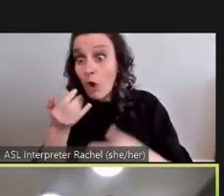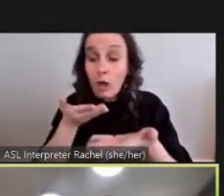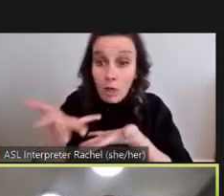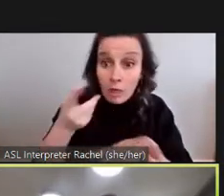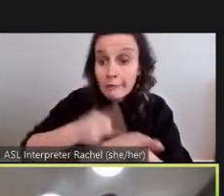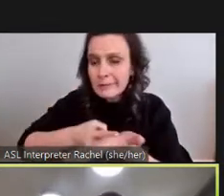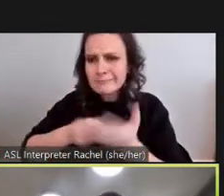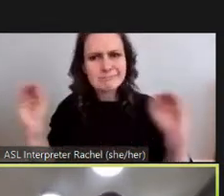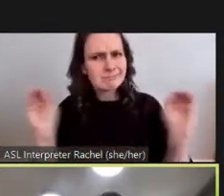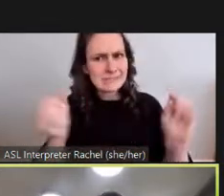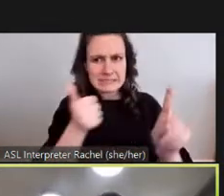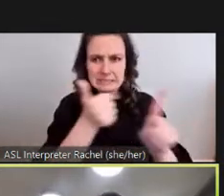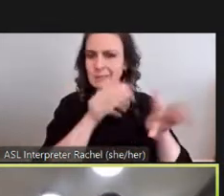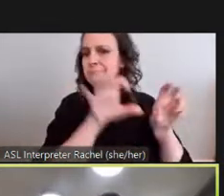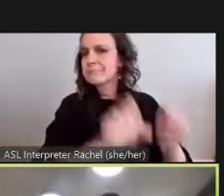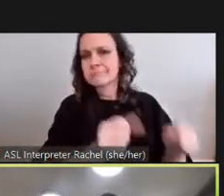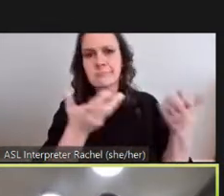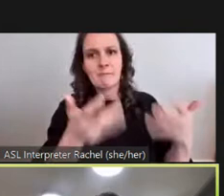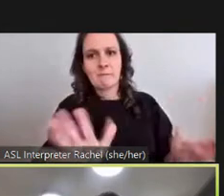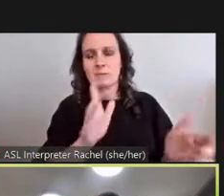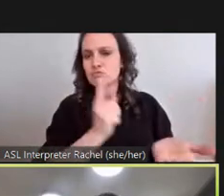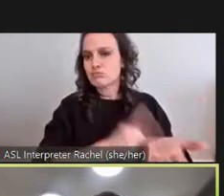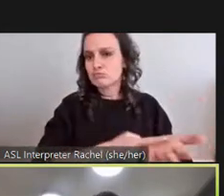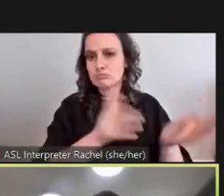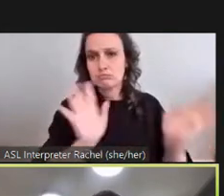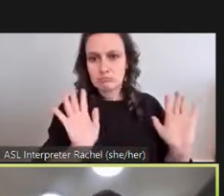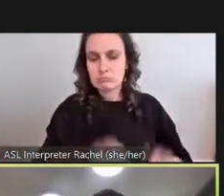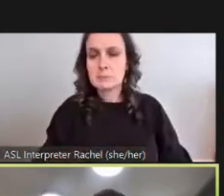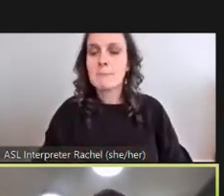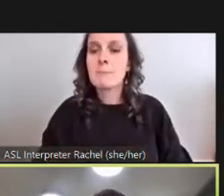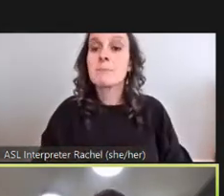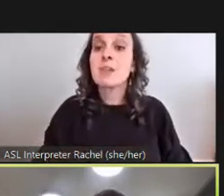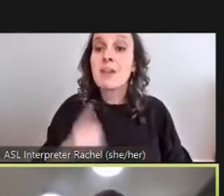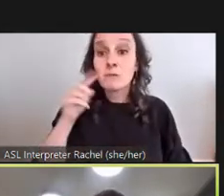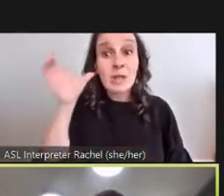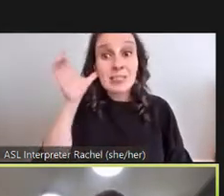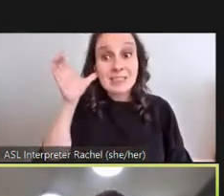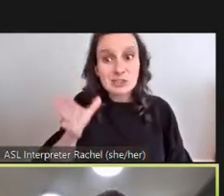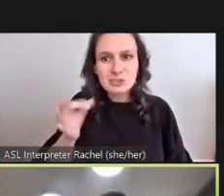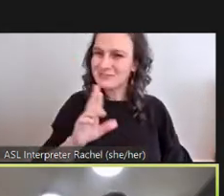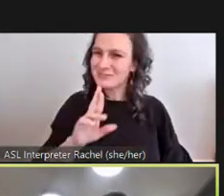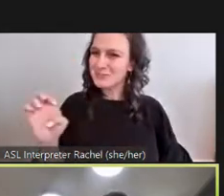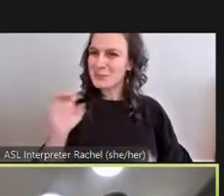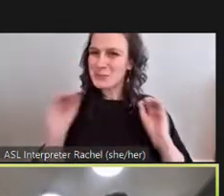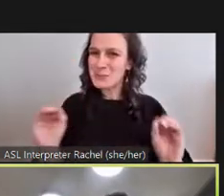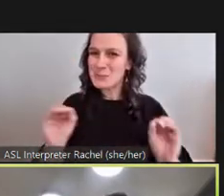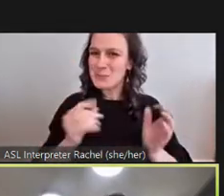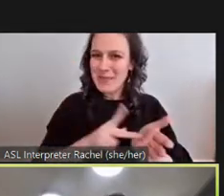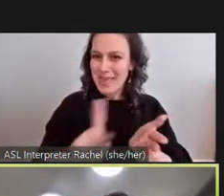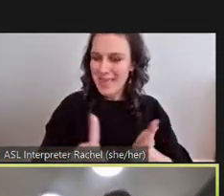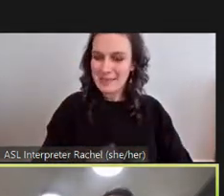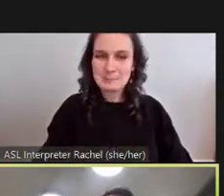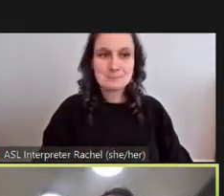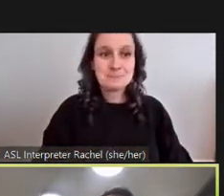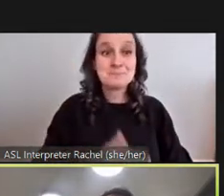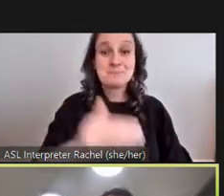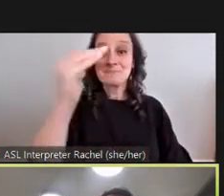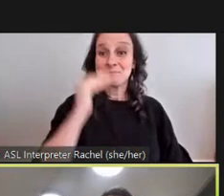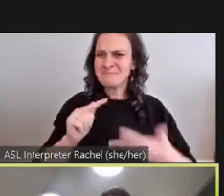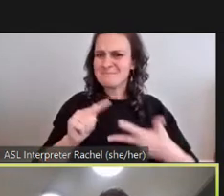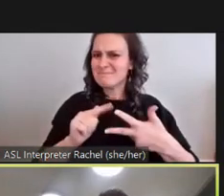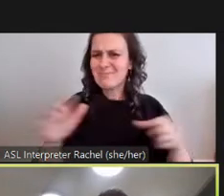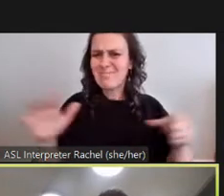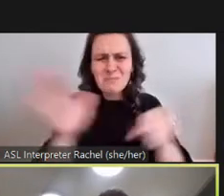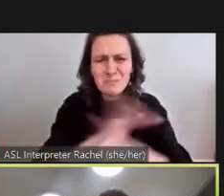and as Steve mentioned already, for listeners, it's for free. The second thing is